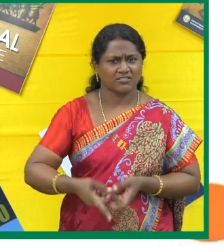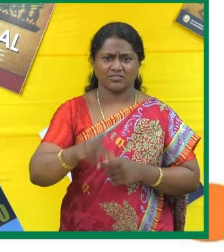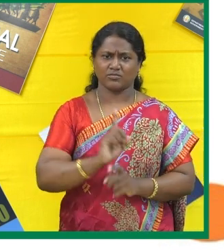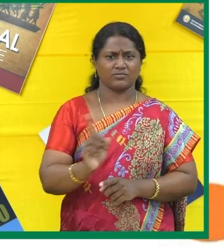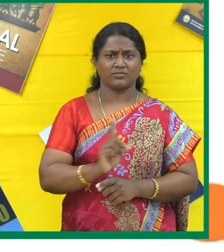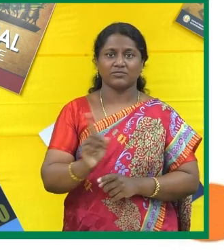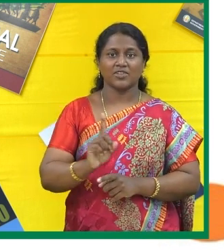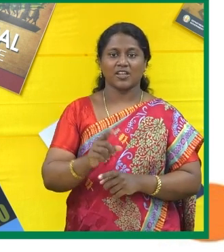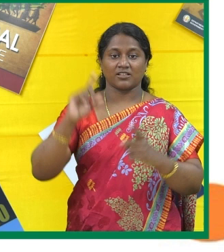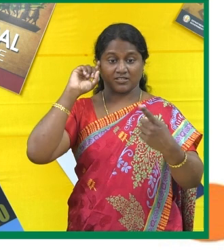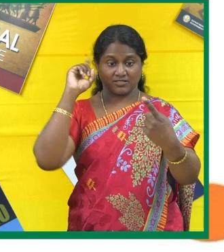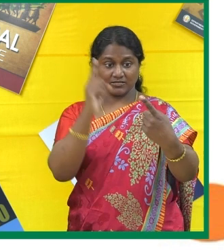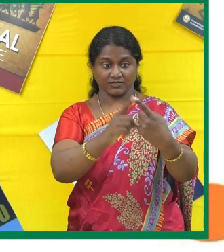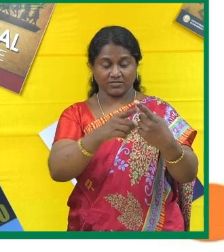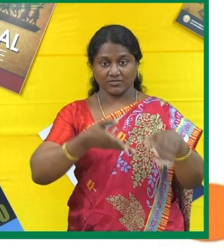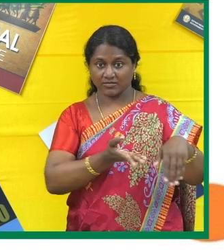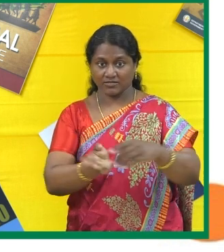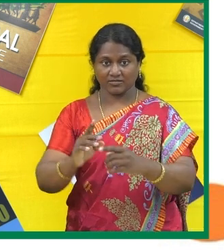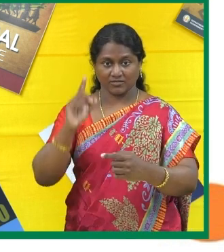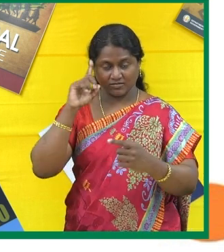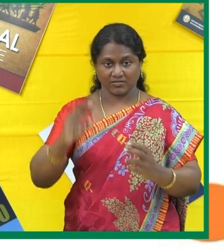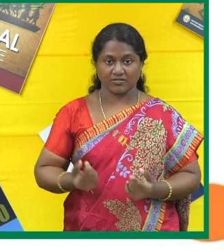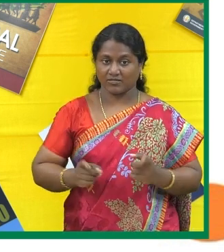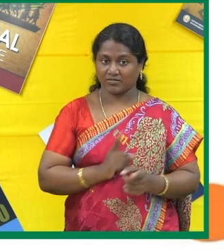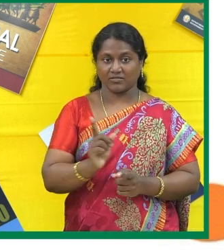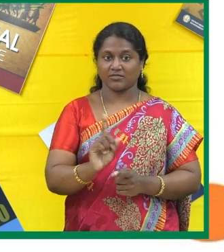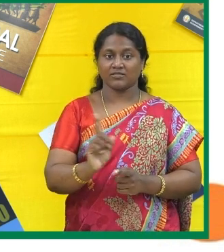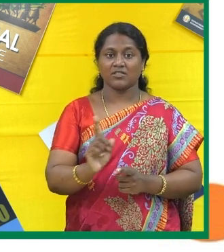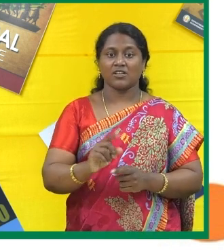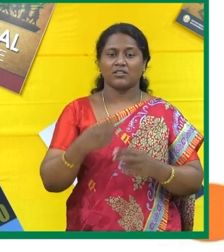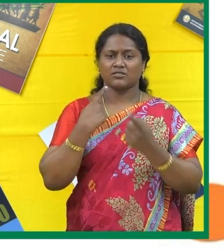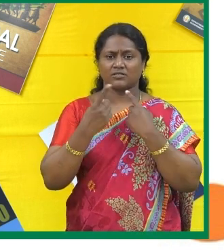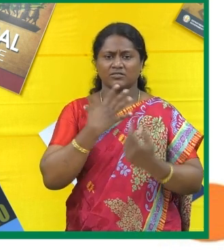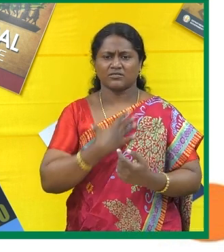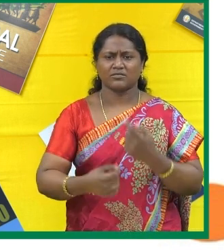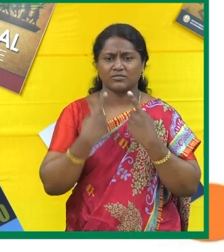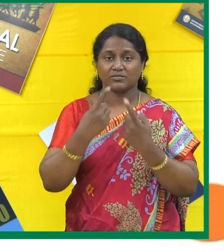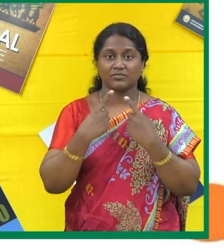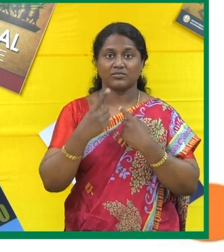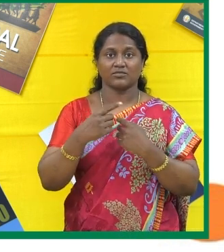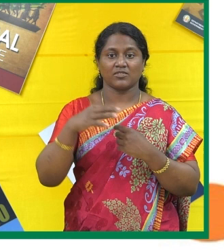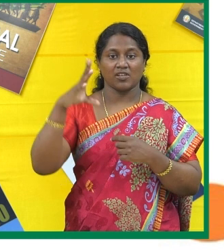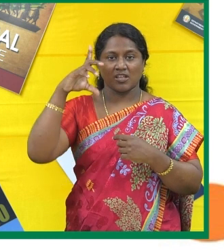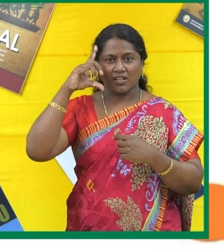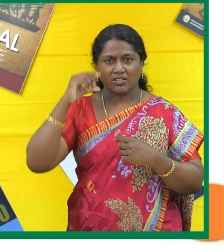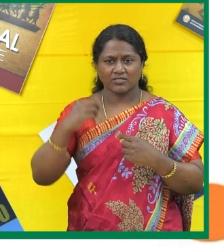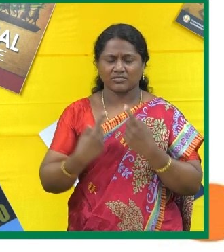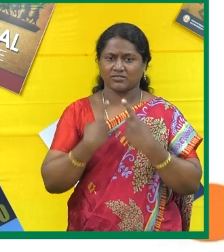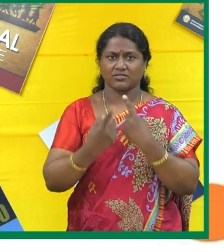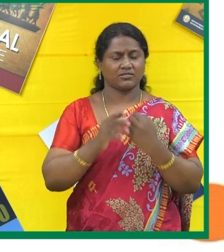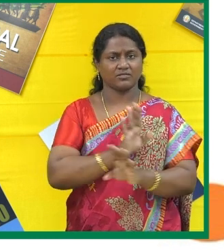hurrying to, not turning from the goal, not mourning for the things